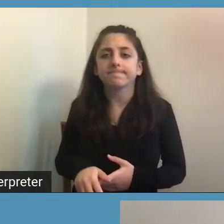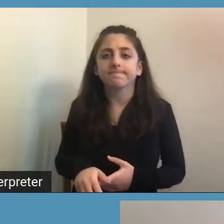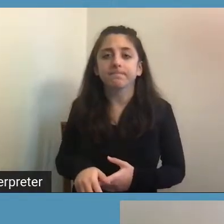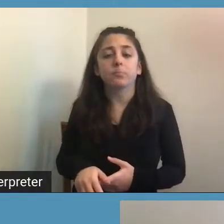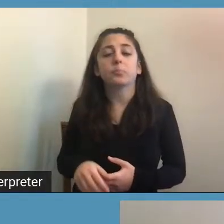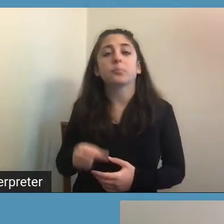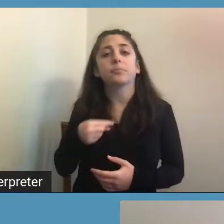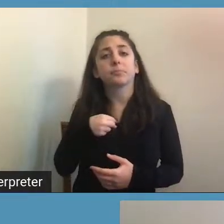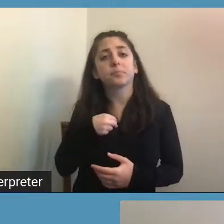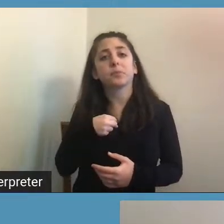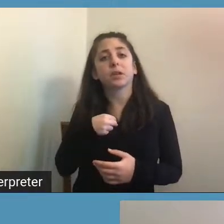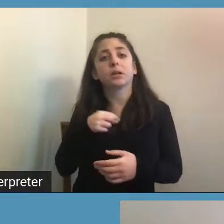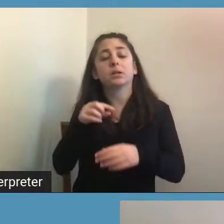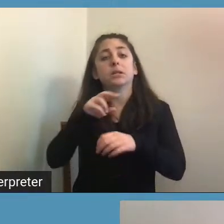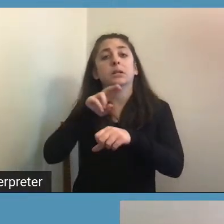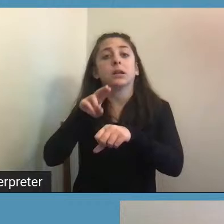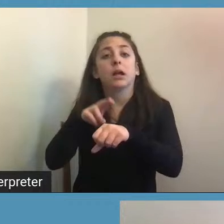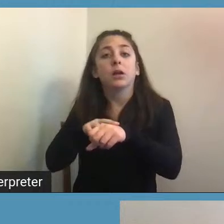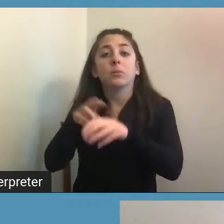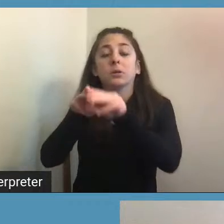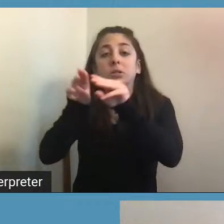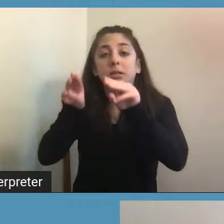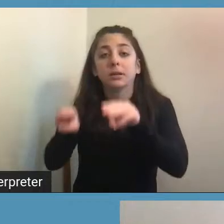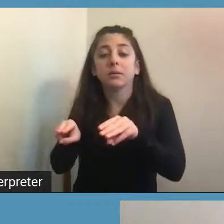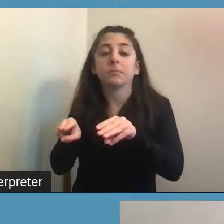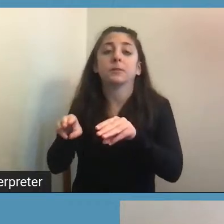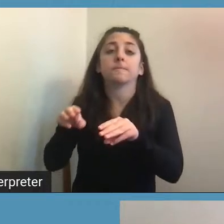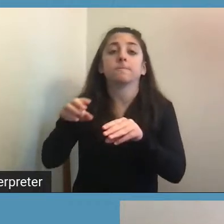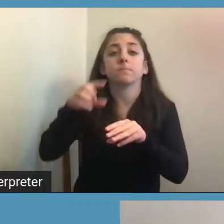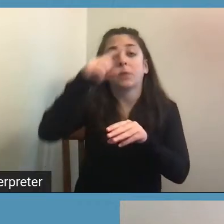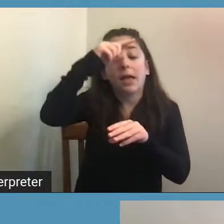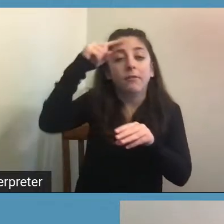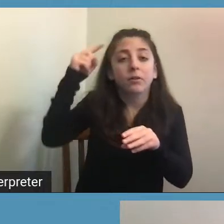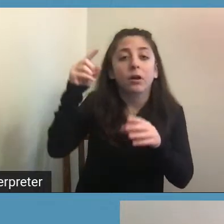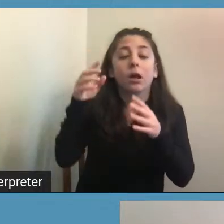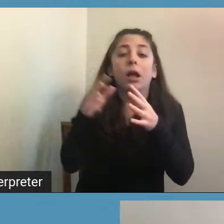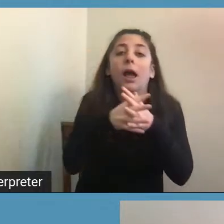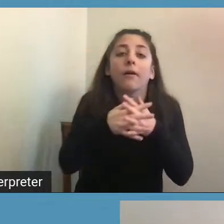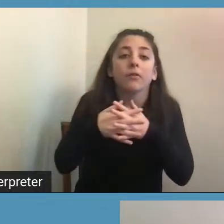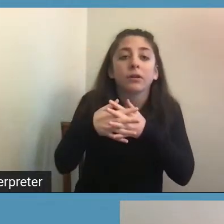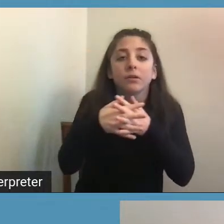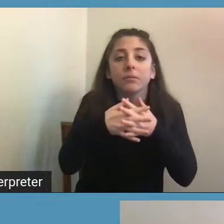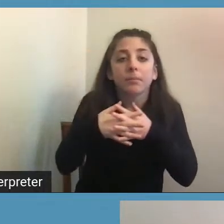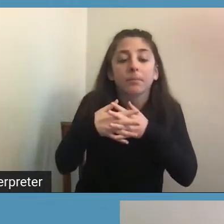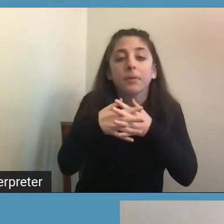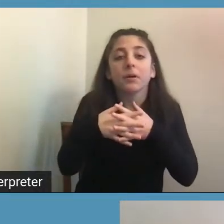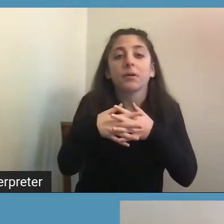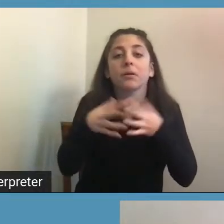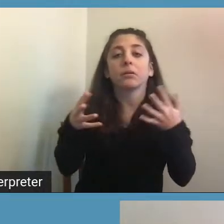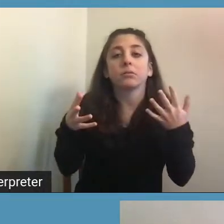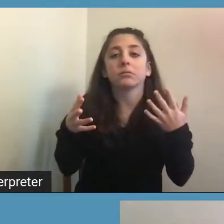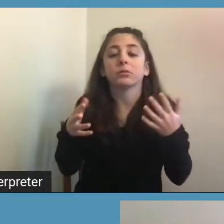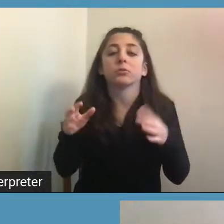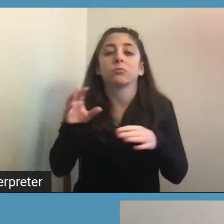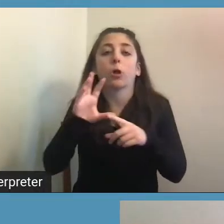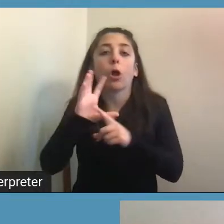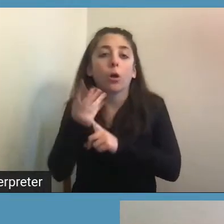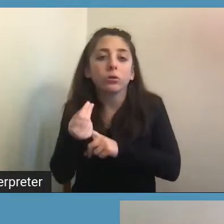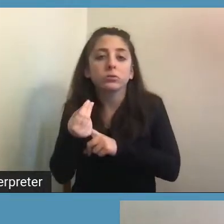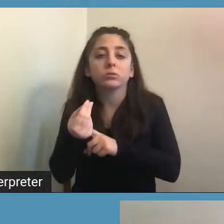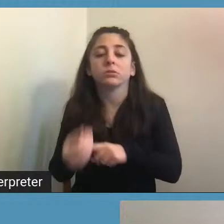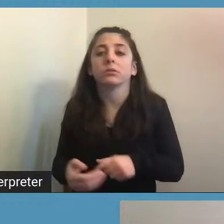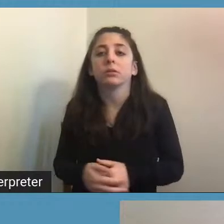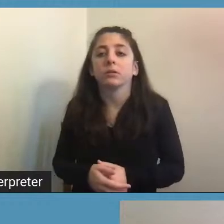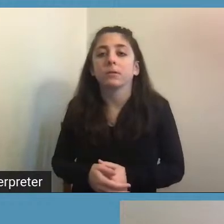at this National Museum of African American History and Culture, we were super huge on engaging